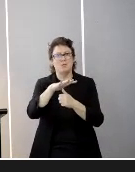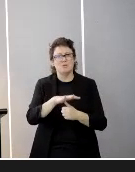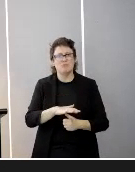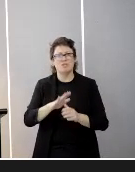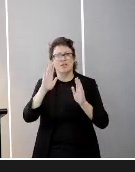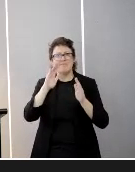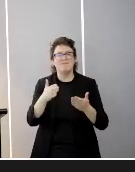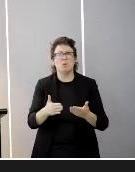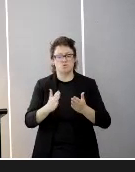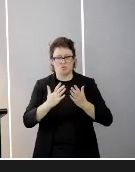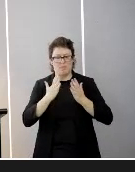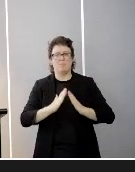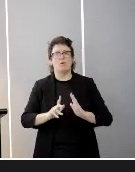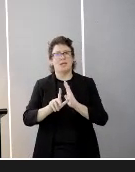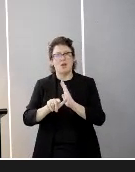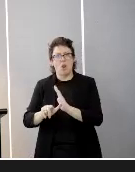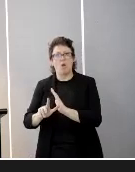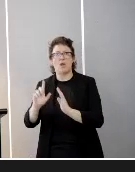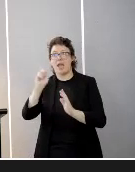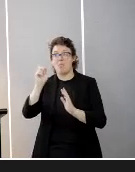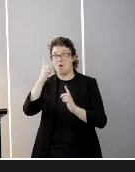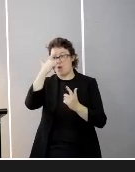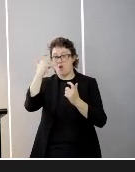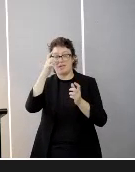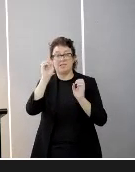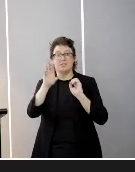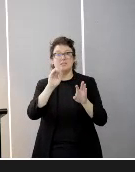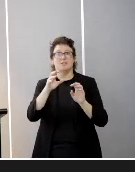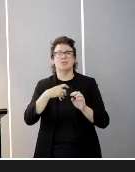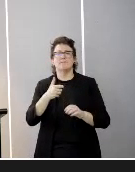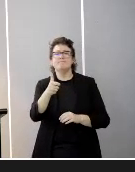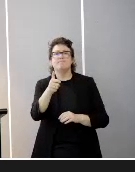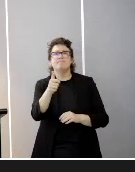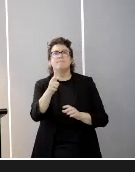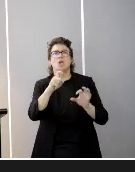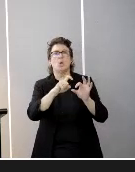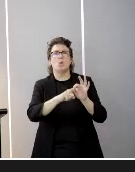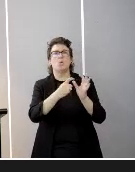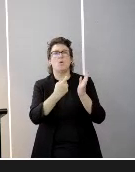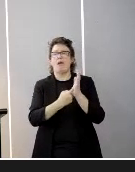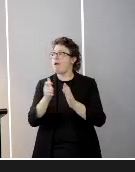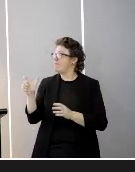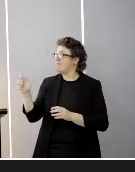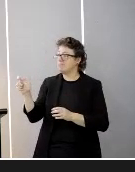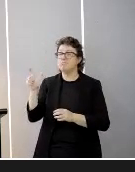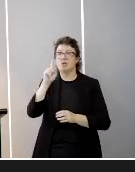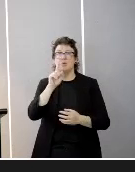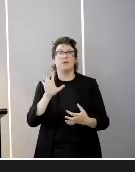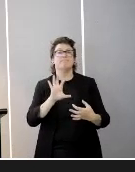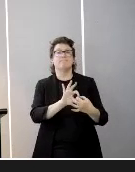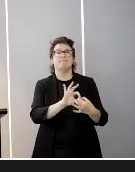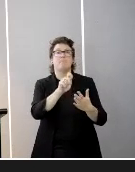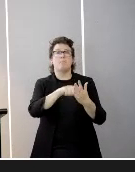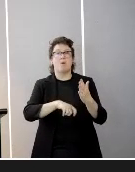and some of these ideas I've been talking about today. So there's a QR code that can take you to a site to buy the book if you're